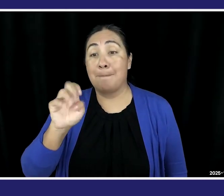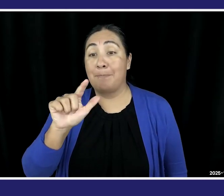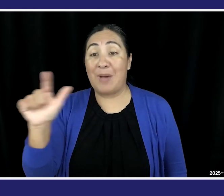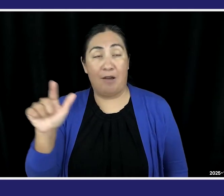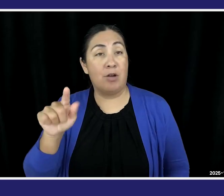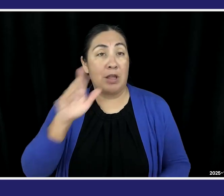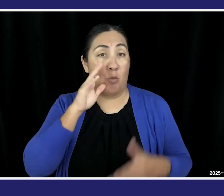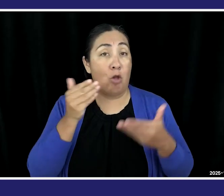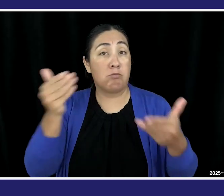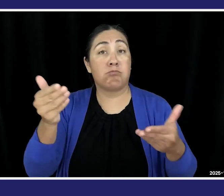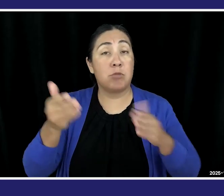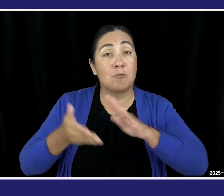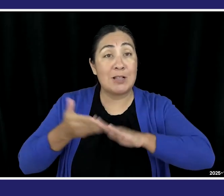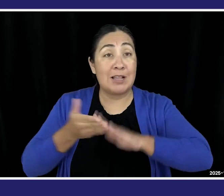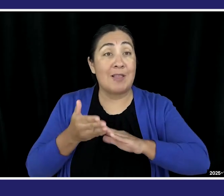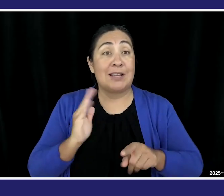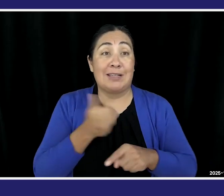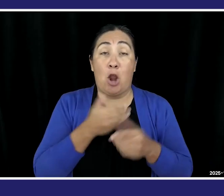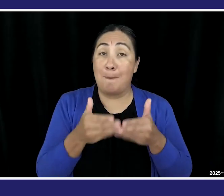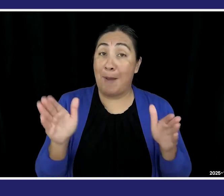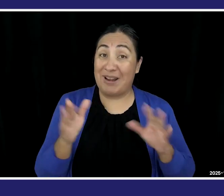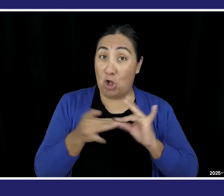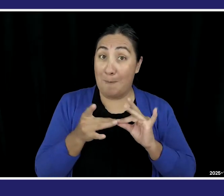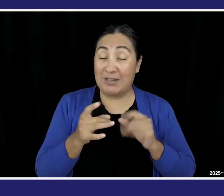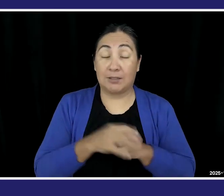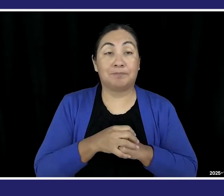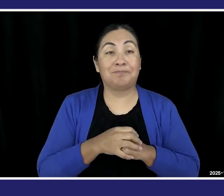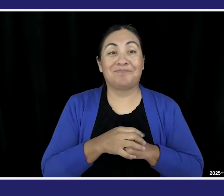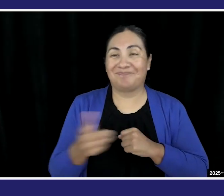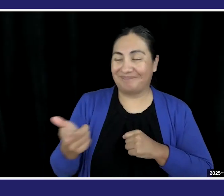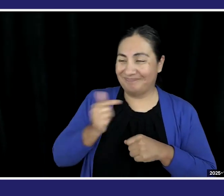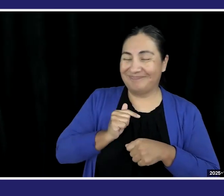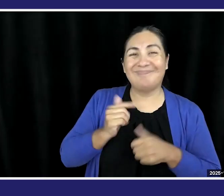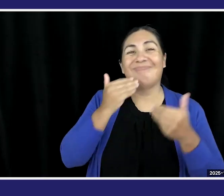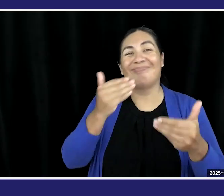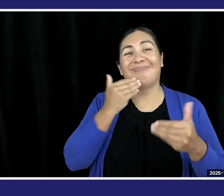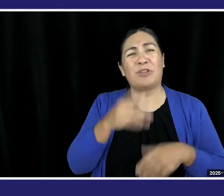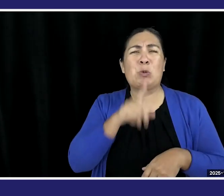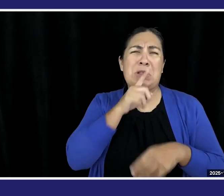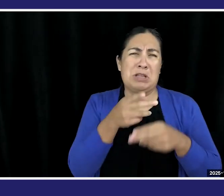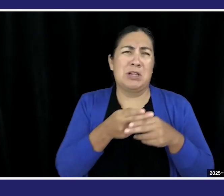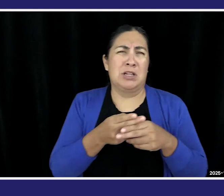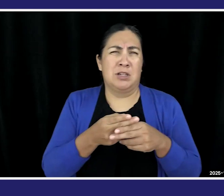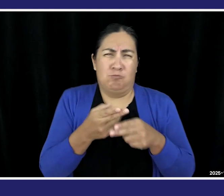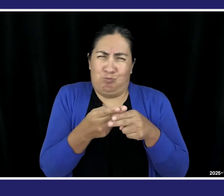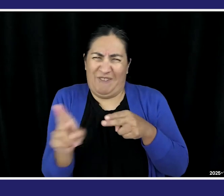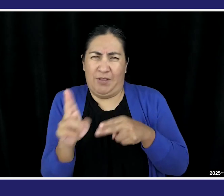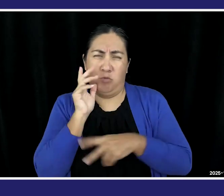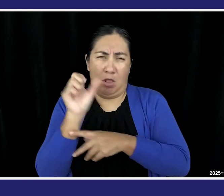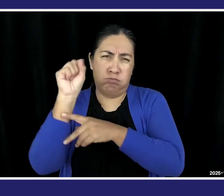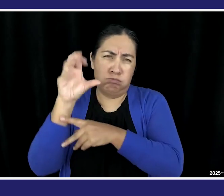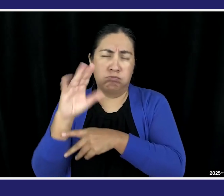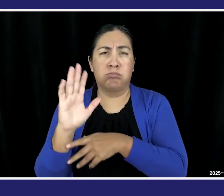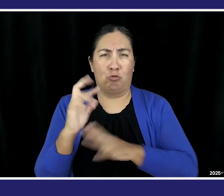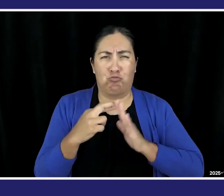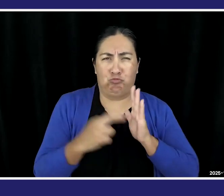Thank you very much, Trudy. All right, really quickly, just a few guidelines for everyone to consider.